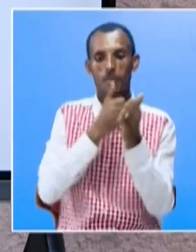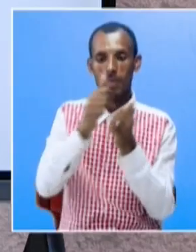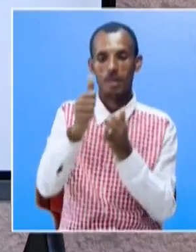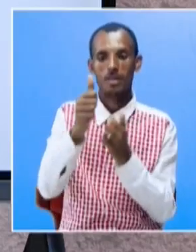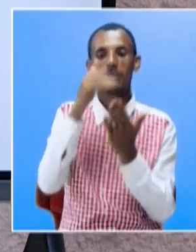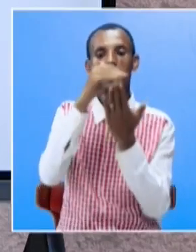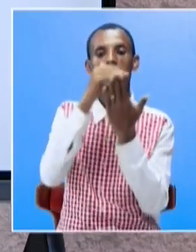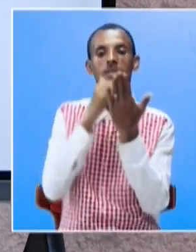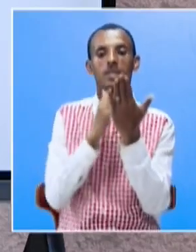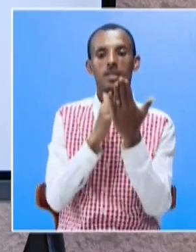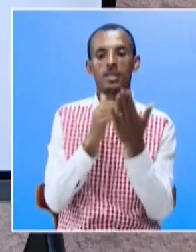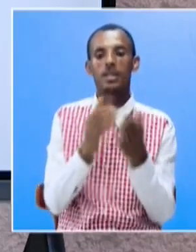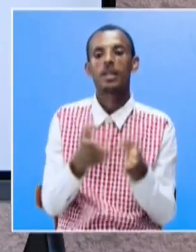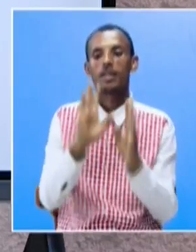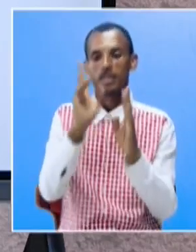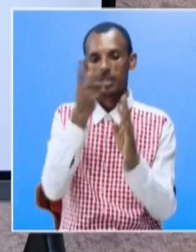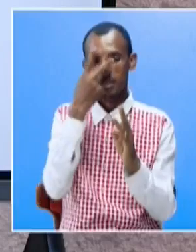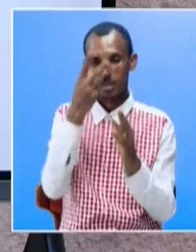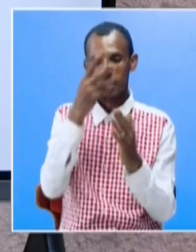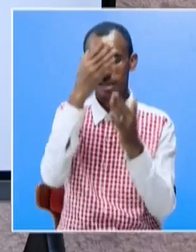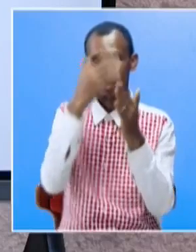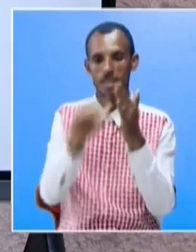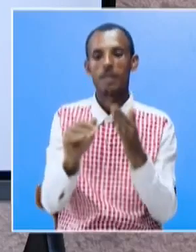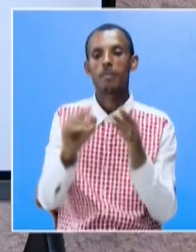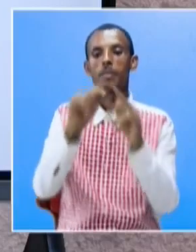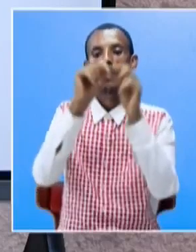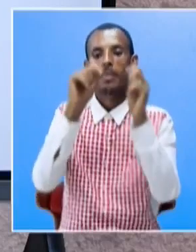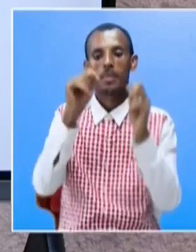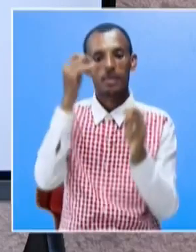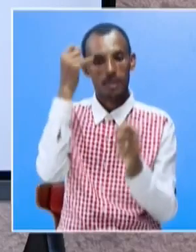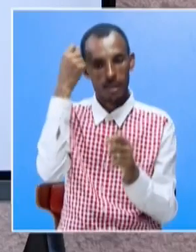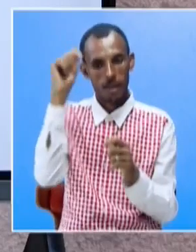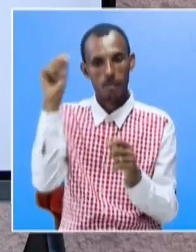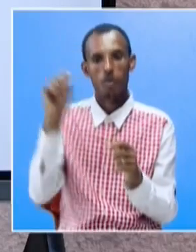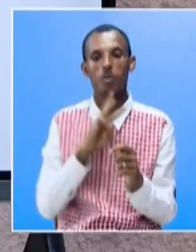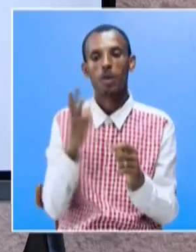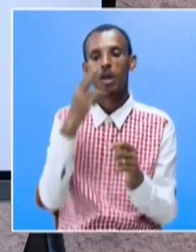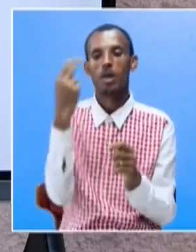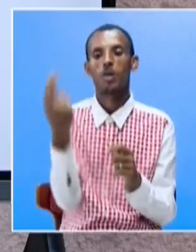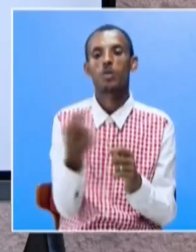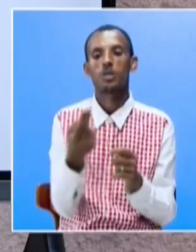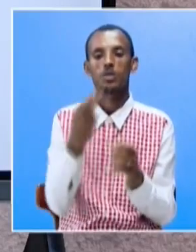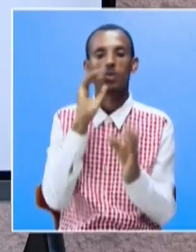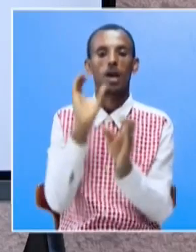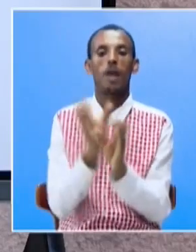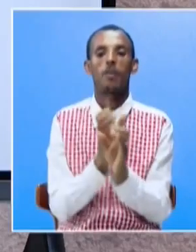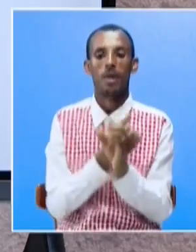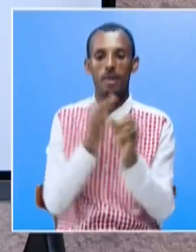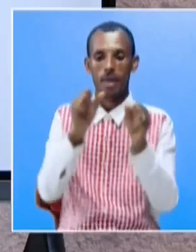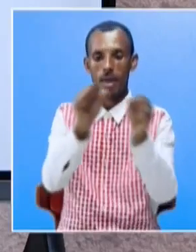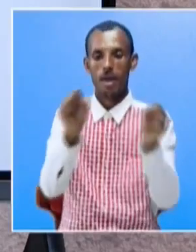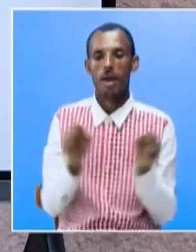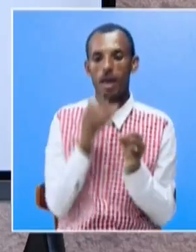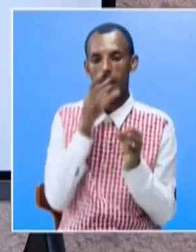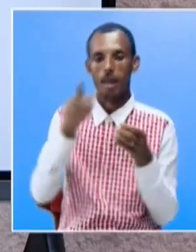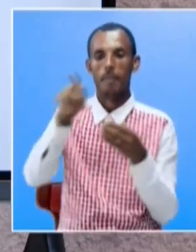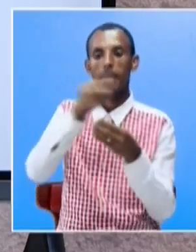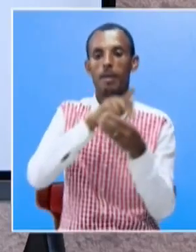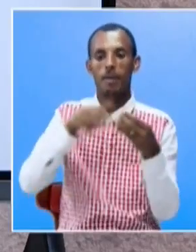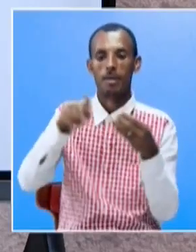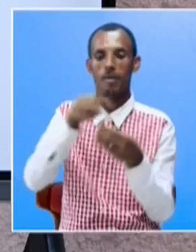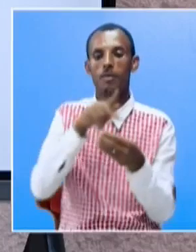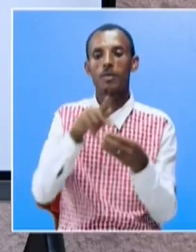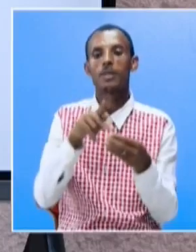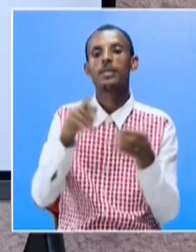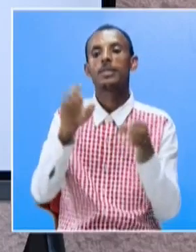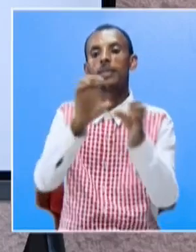lesson, let's see some terminologies that we will use to calculate area and perimeter of a circle.